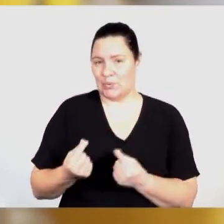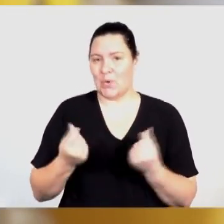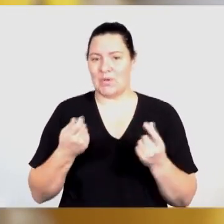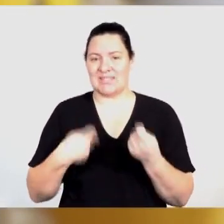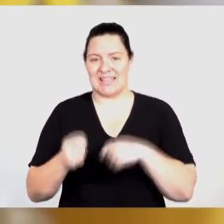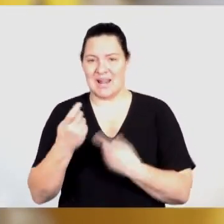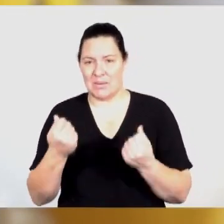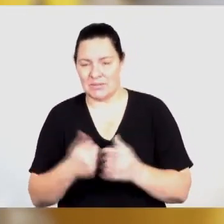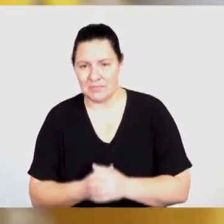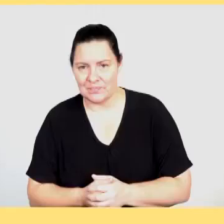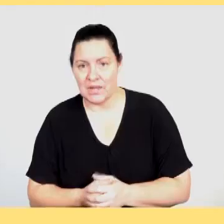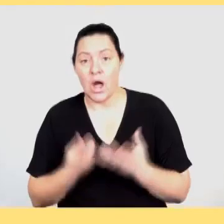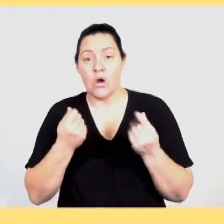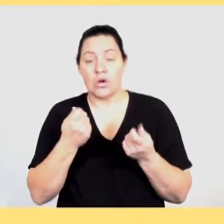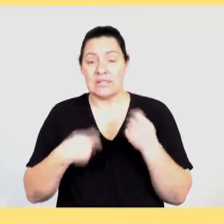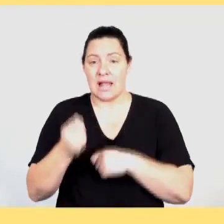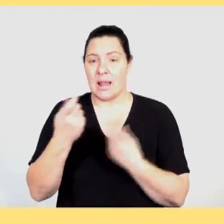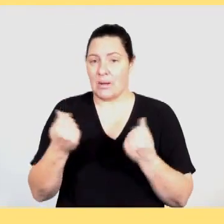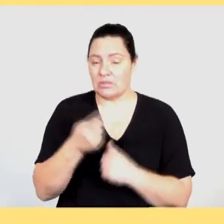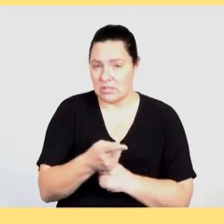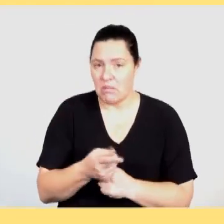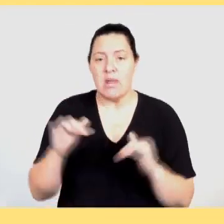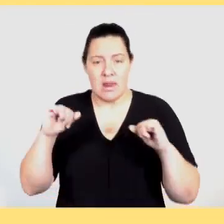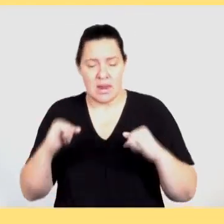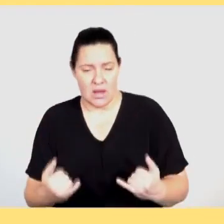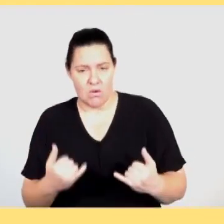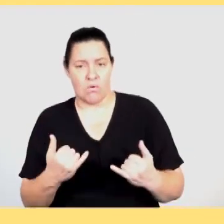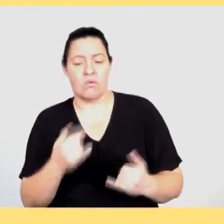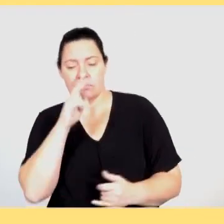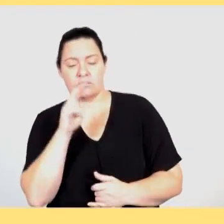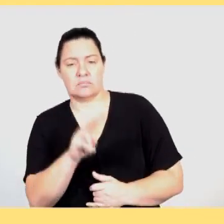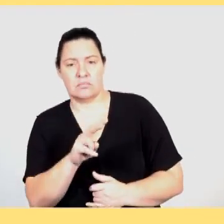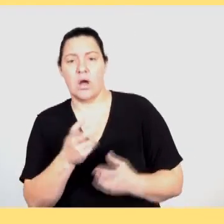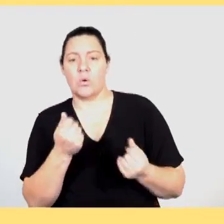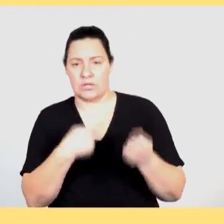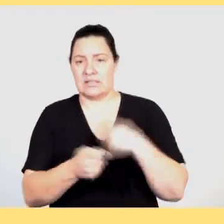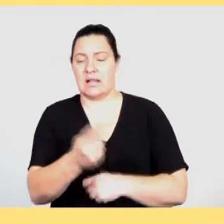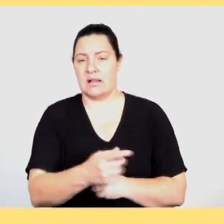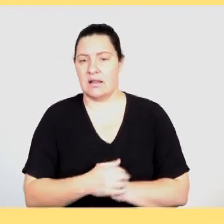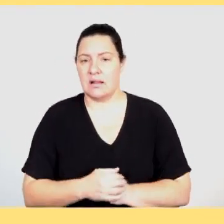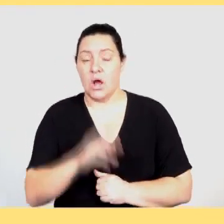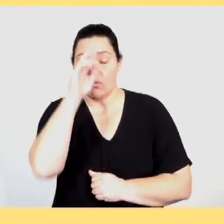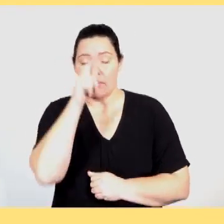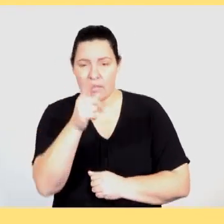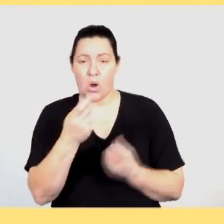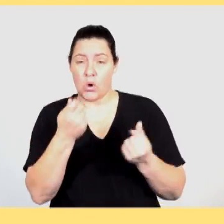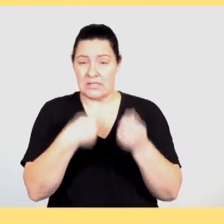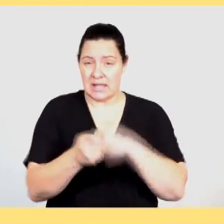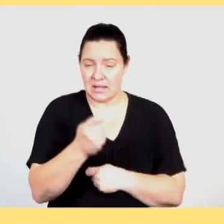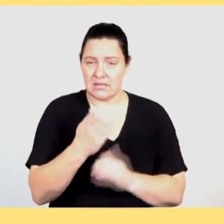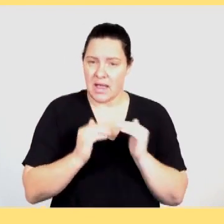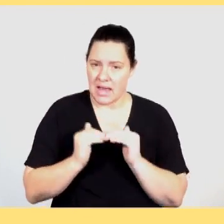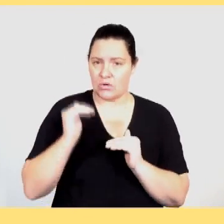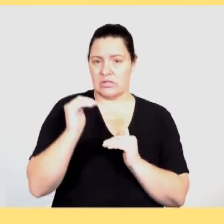with the cost of sales amount. With the cost of sales amount, we will now first have cost of sales. Remember, your cost